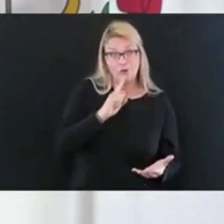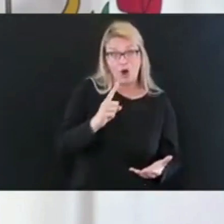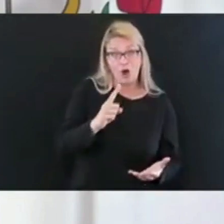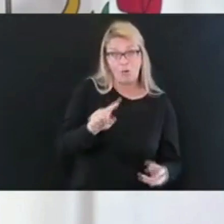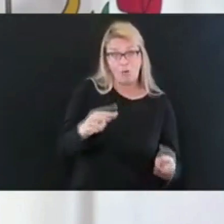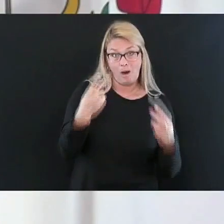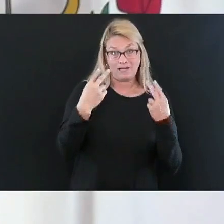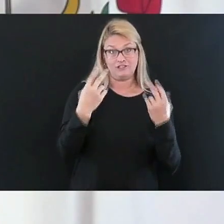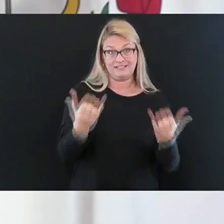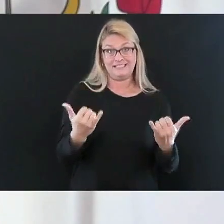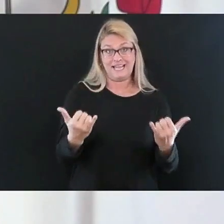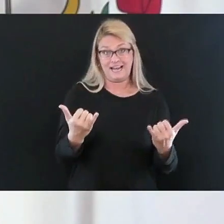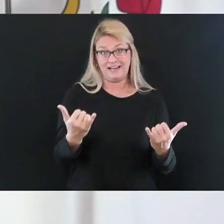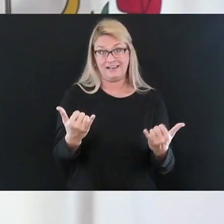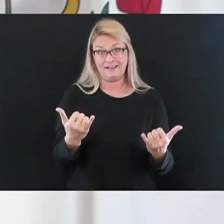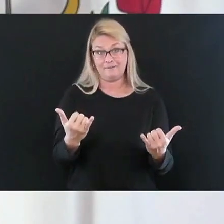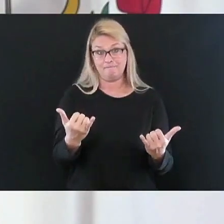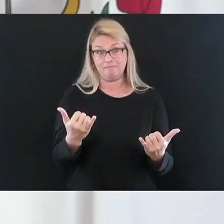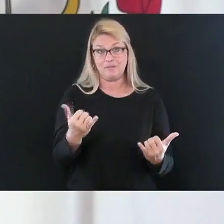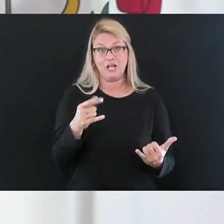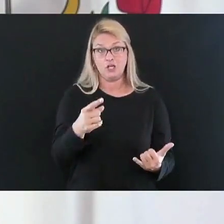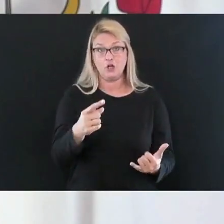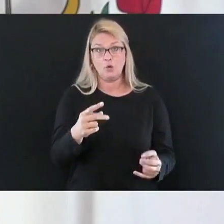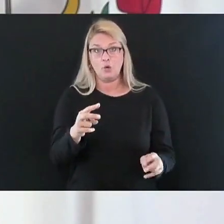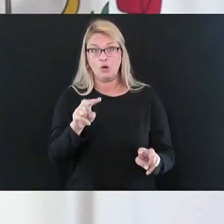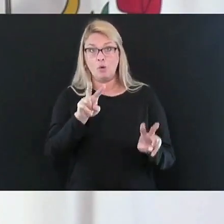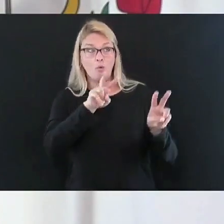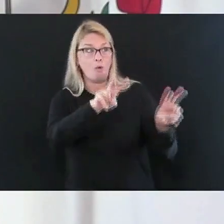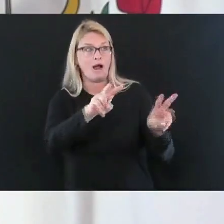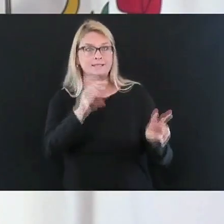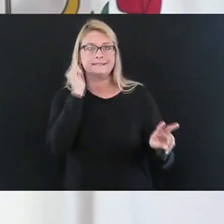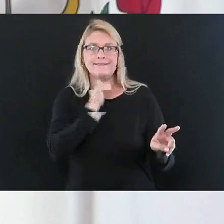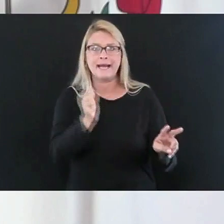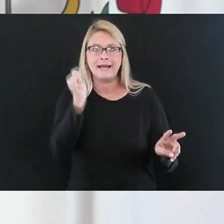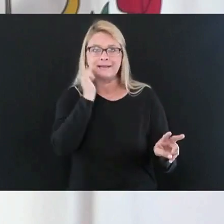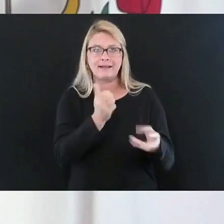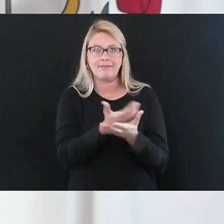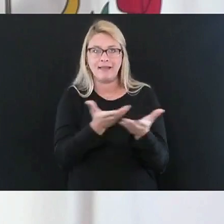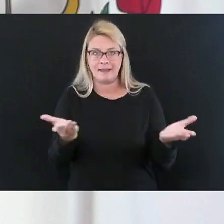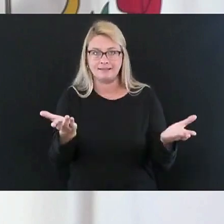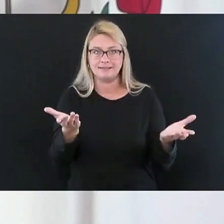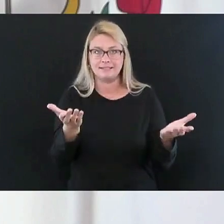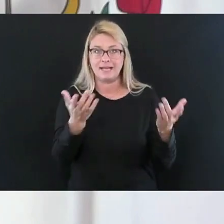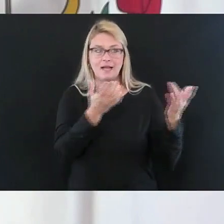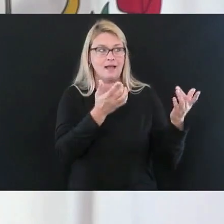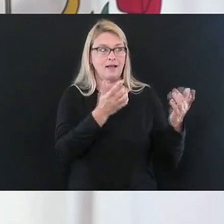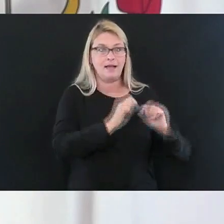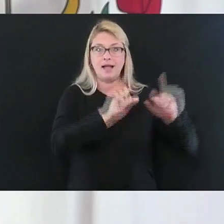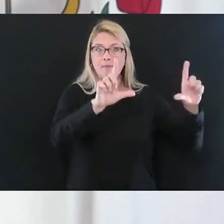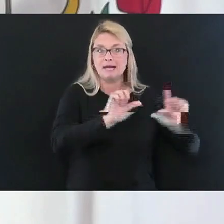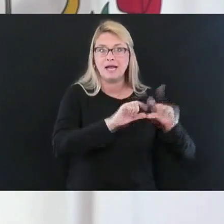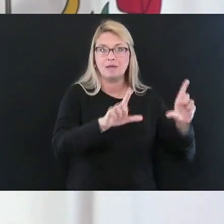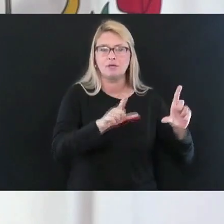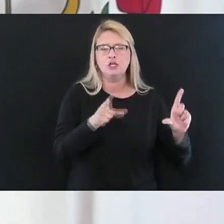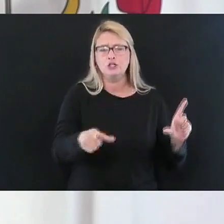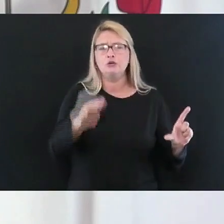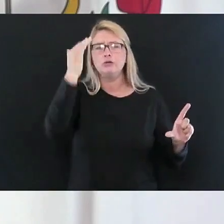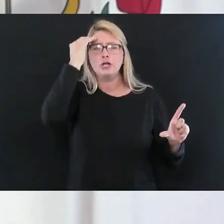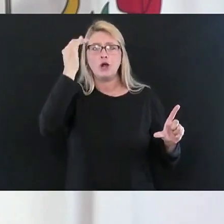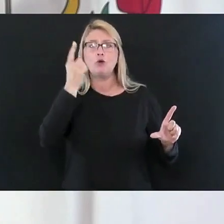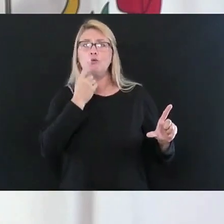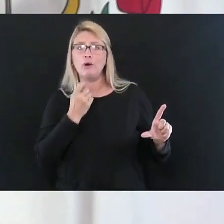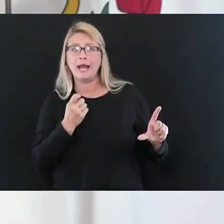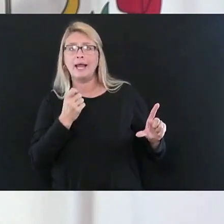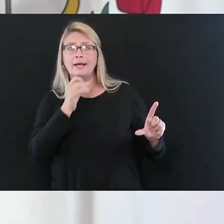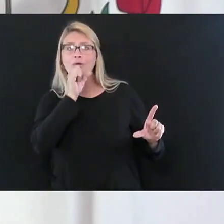watching and you're watching the daily stuff coming out, you've got to pretty well know that you're in the red or the orange or the